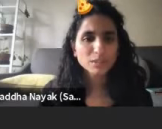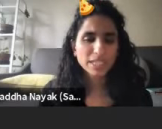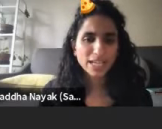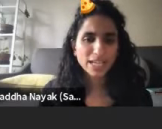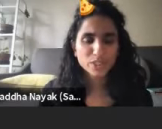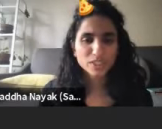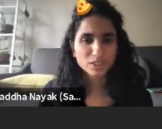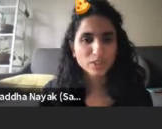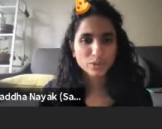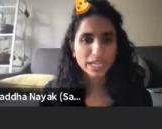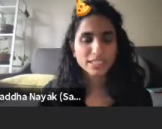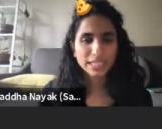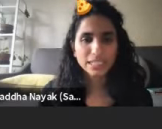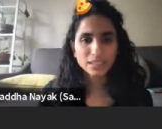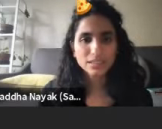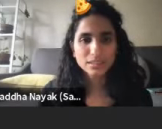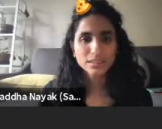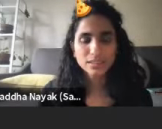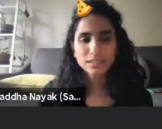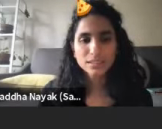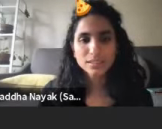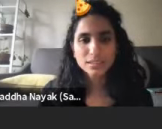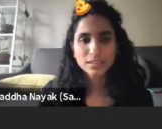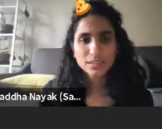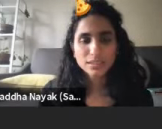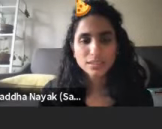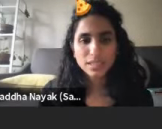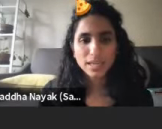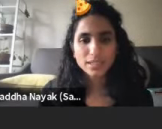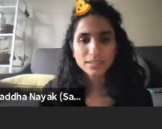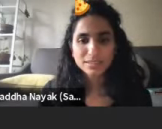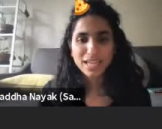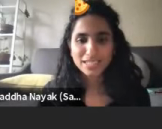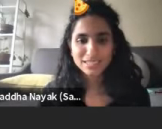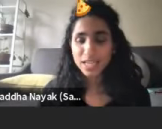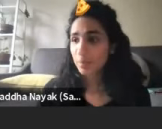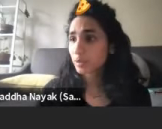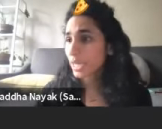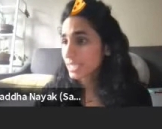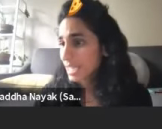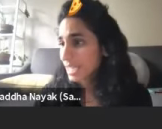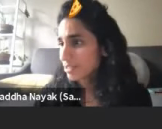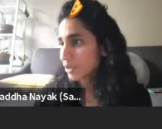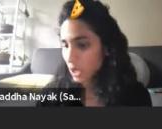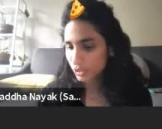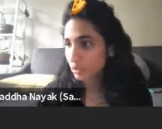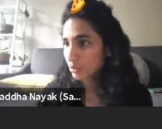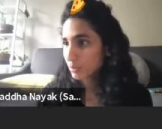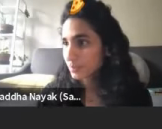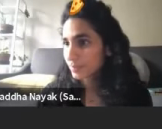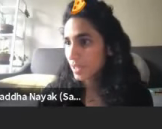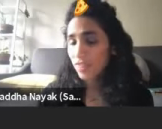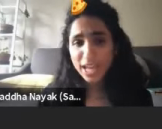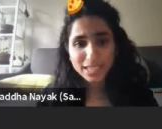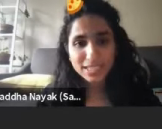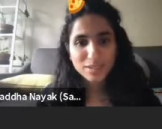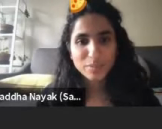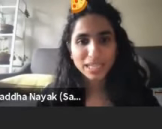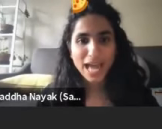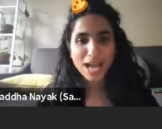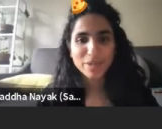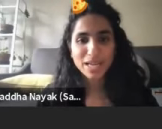in multiple languages is also a nice idea. Oh, yeah, for sure. Yeah. Yes, but wait, I kind of forgot to